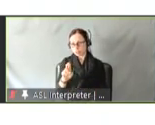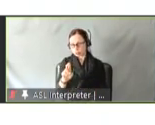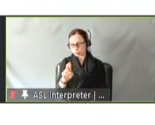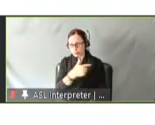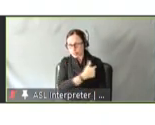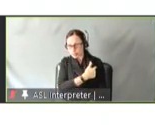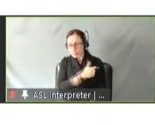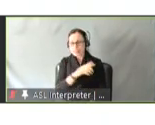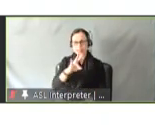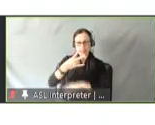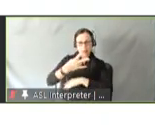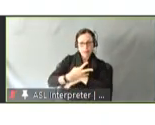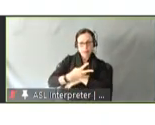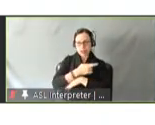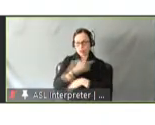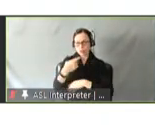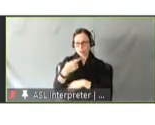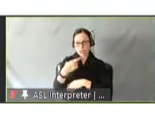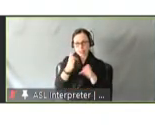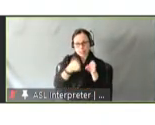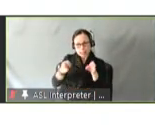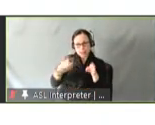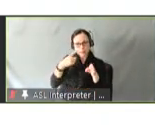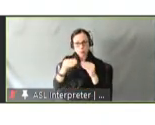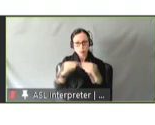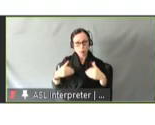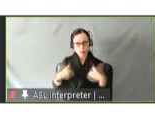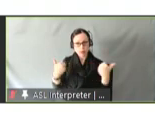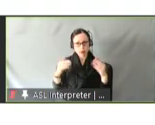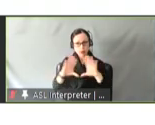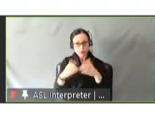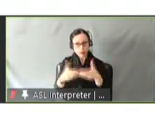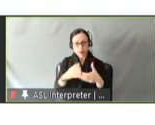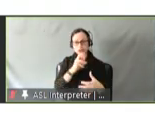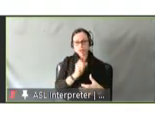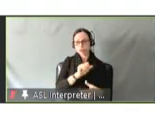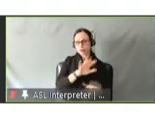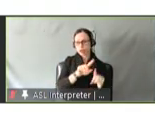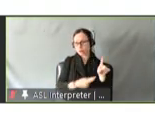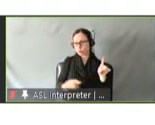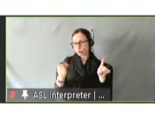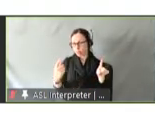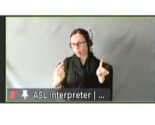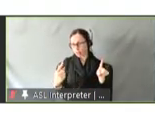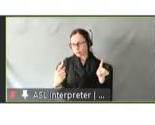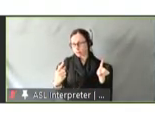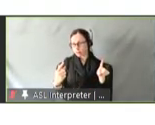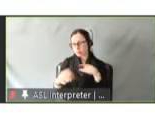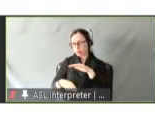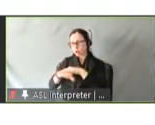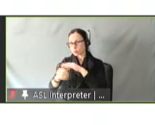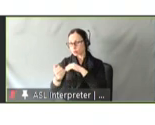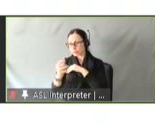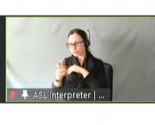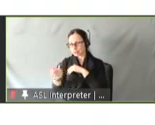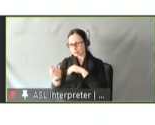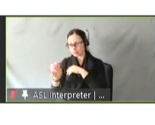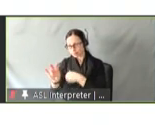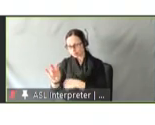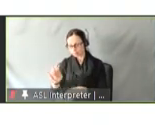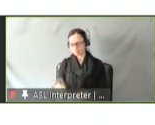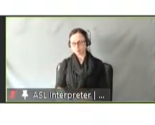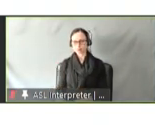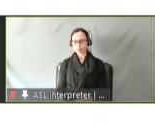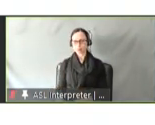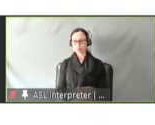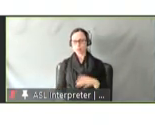the seven-day risk intervals for our younger population, ages 5 to 11 up to 16 to 17.